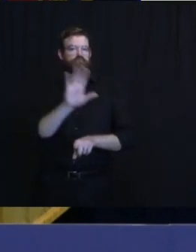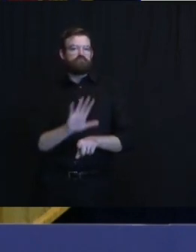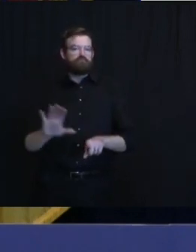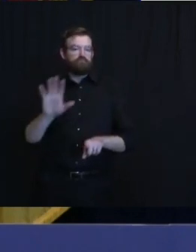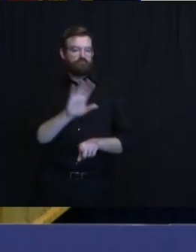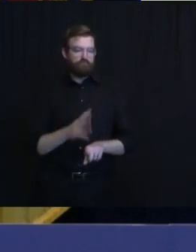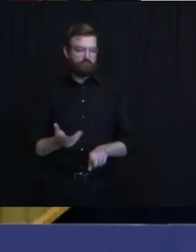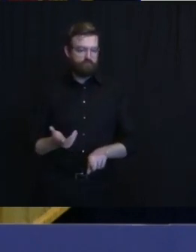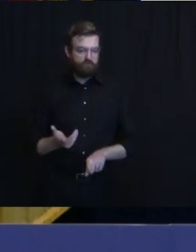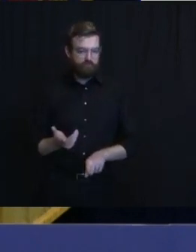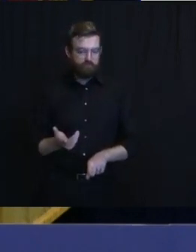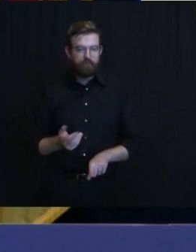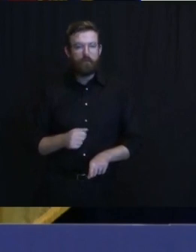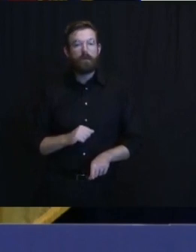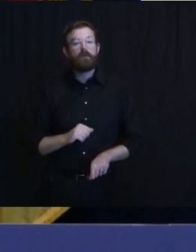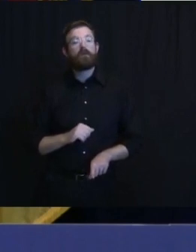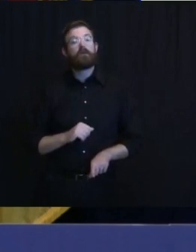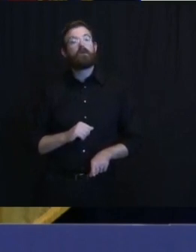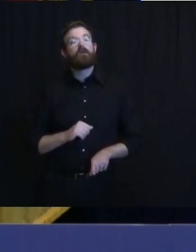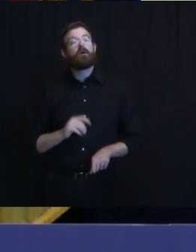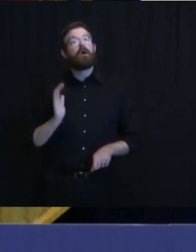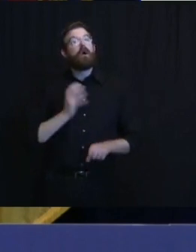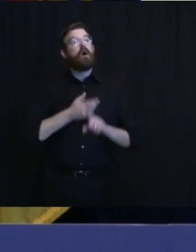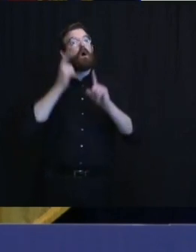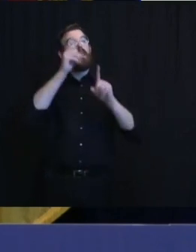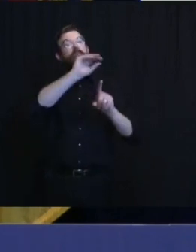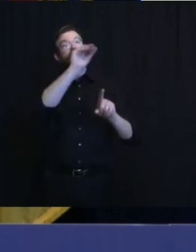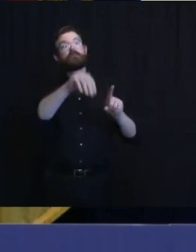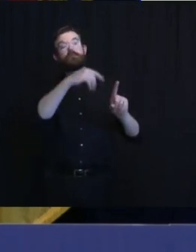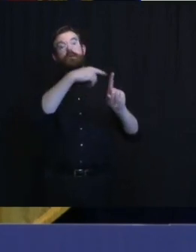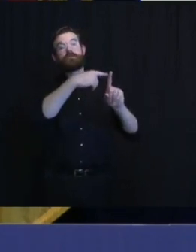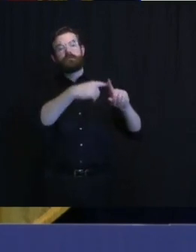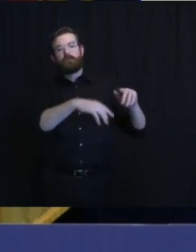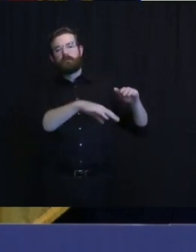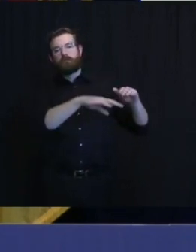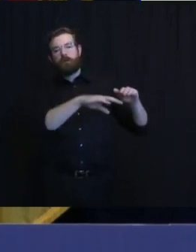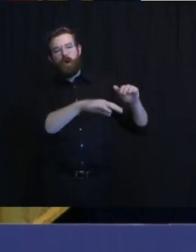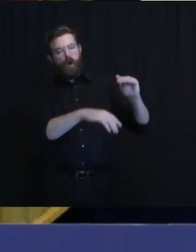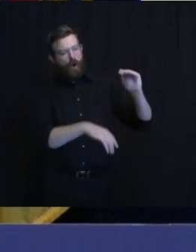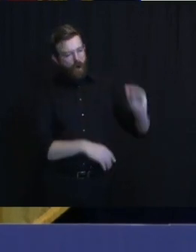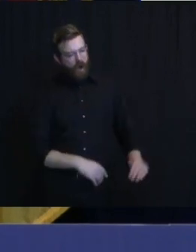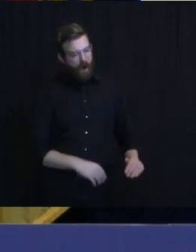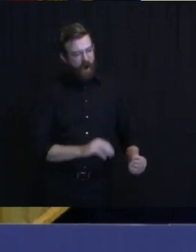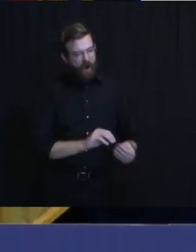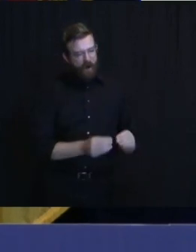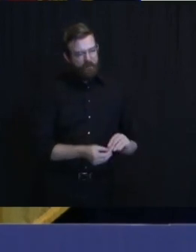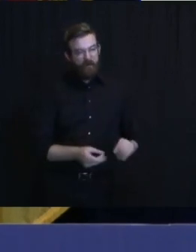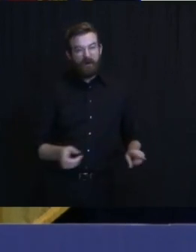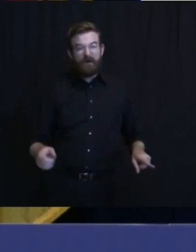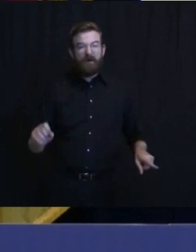that way of late. That RT remains below 1 and not above 1, and that new